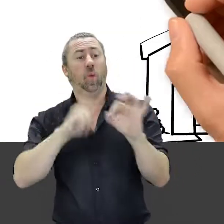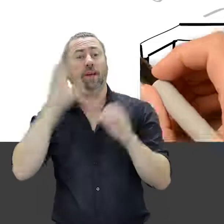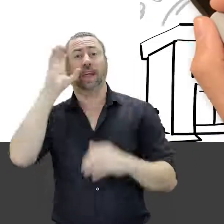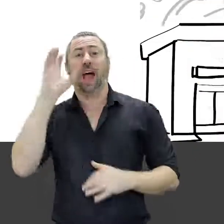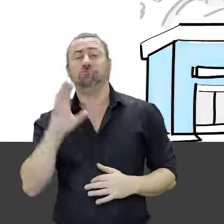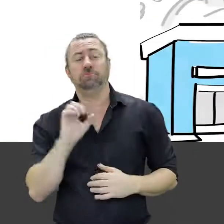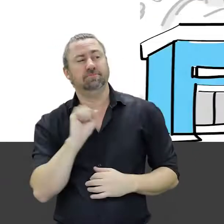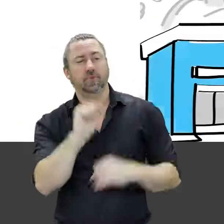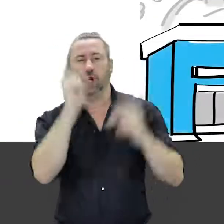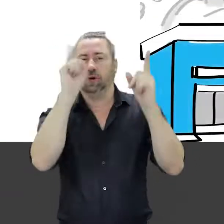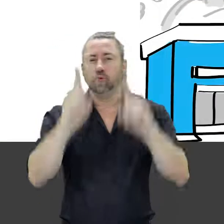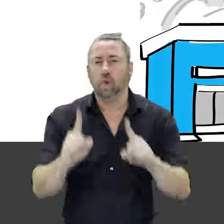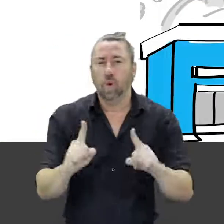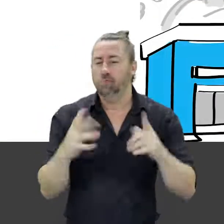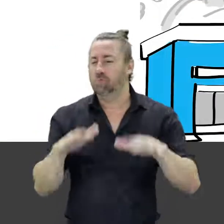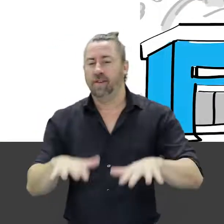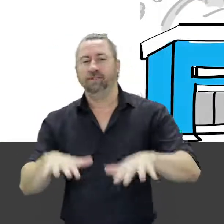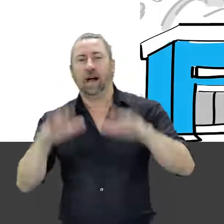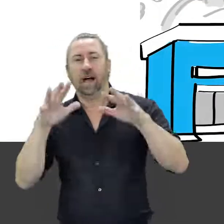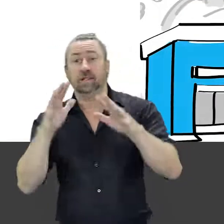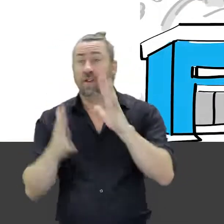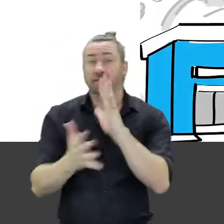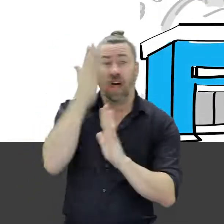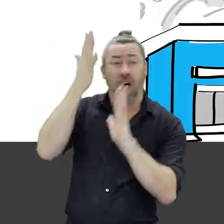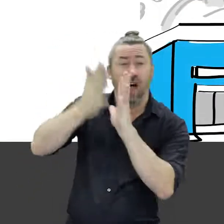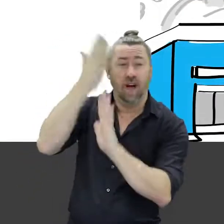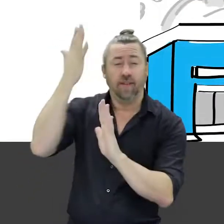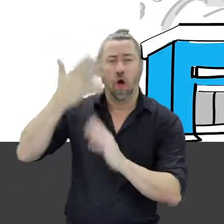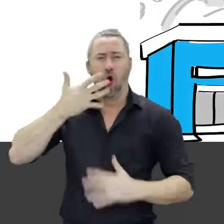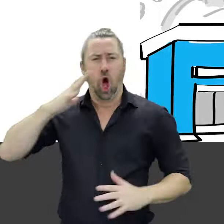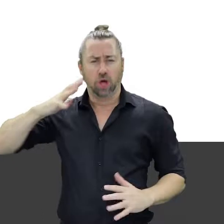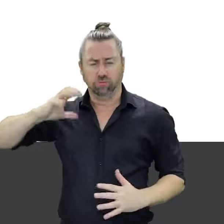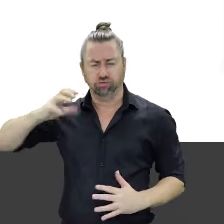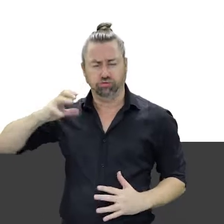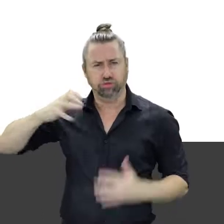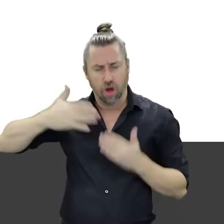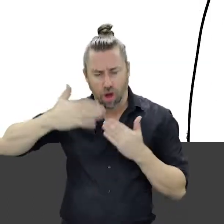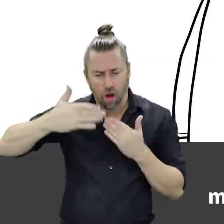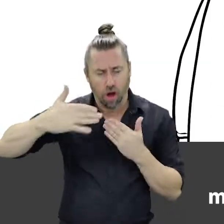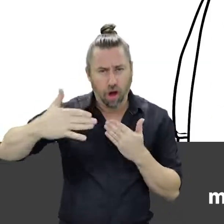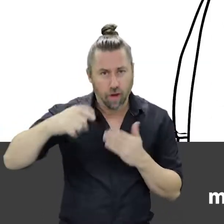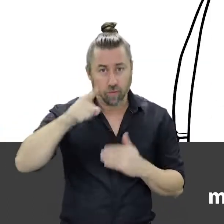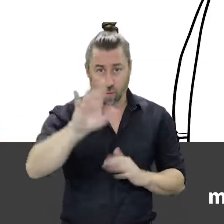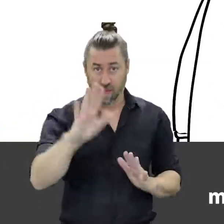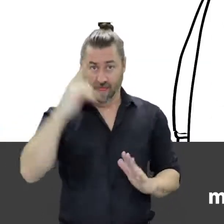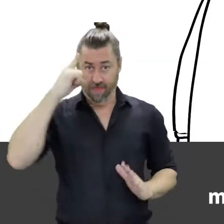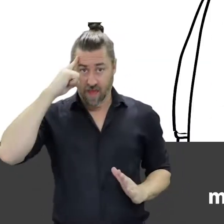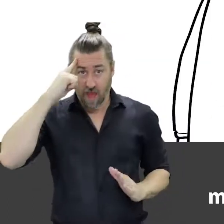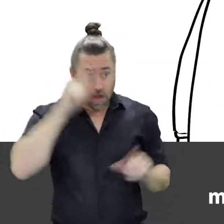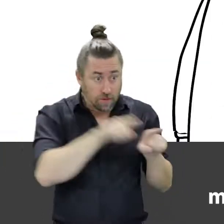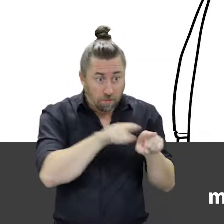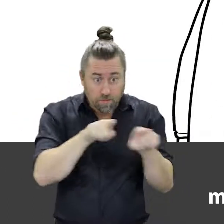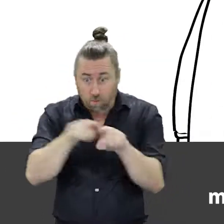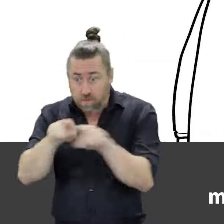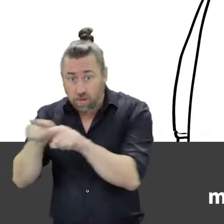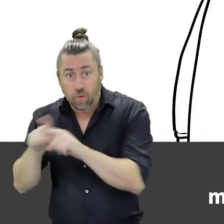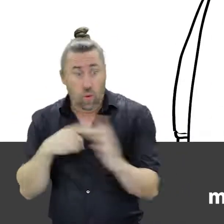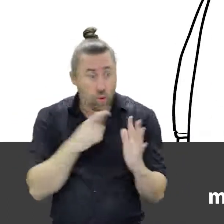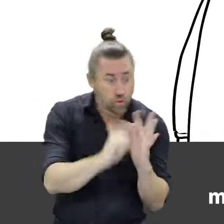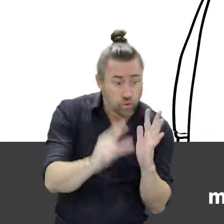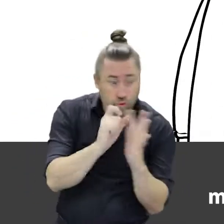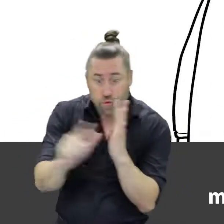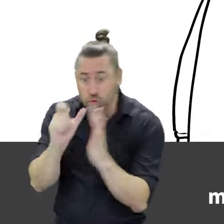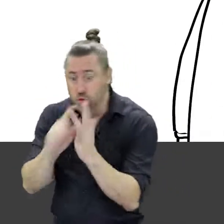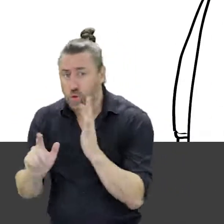storms, floods, bushfires, and heatwaves. You'll need to consider how those different events might affect your pet's health